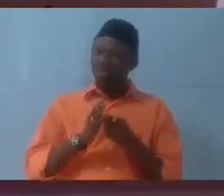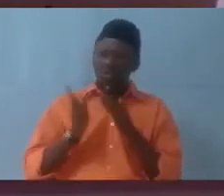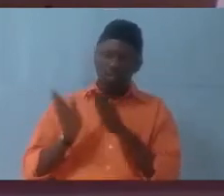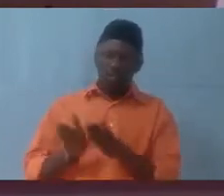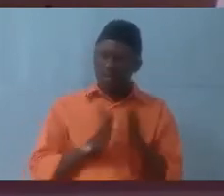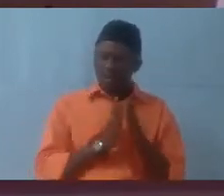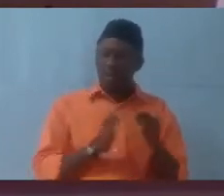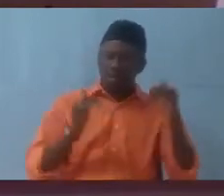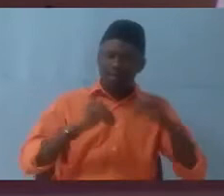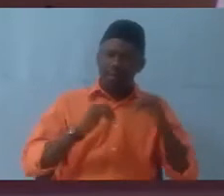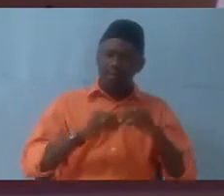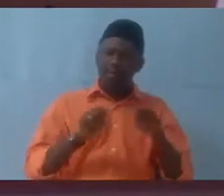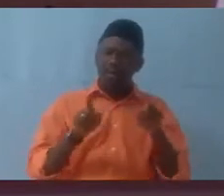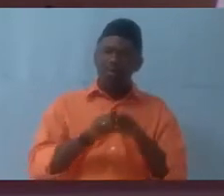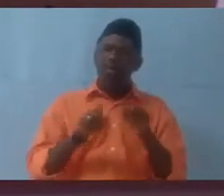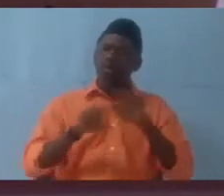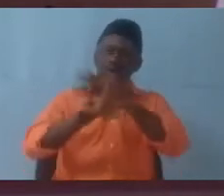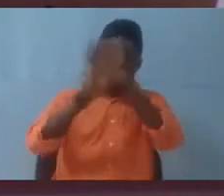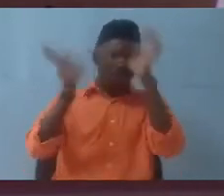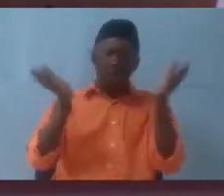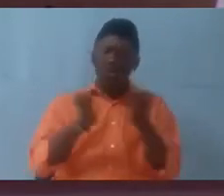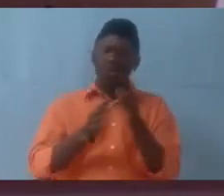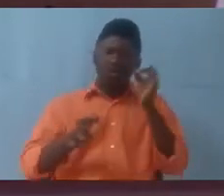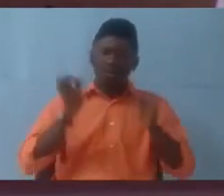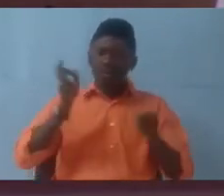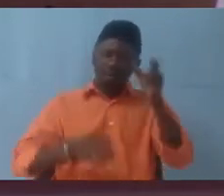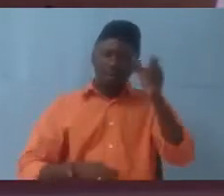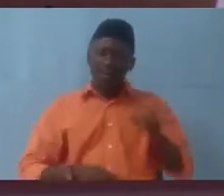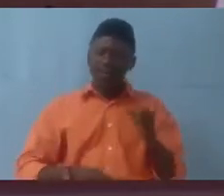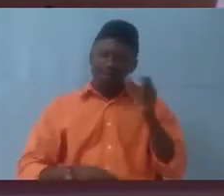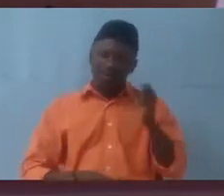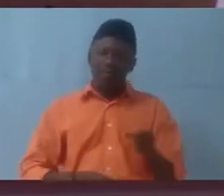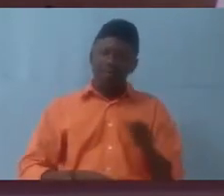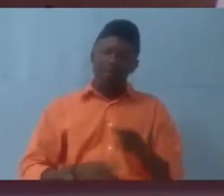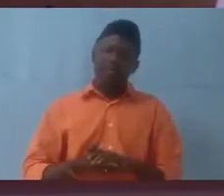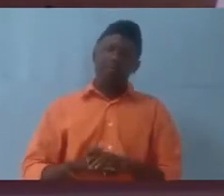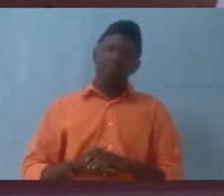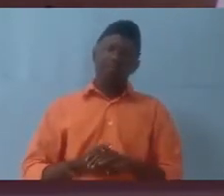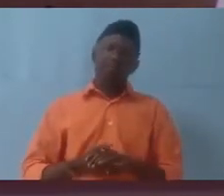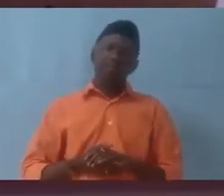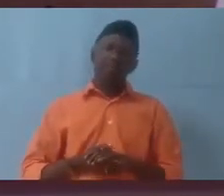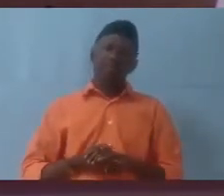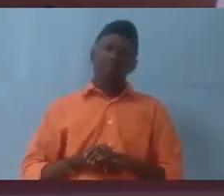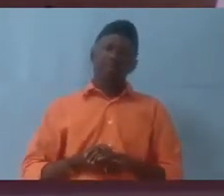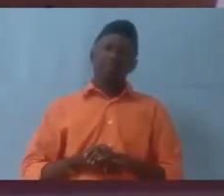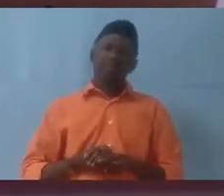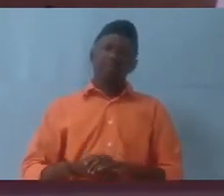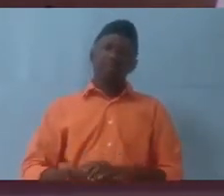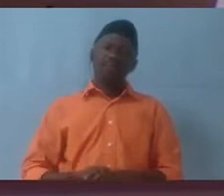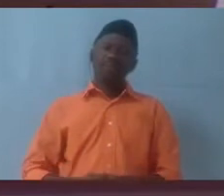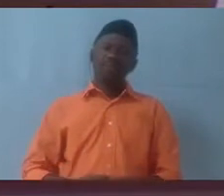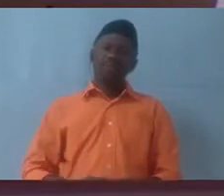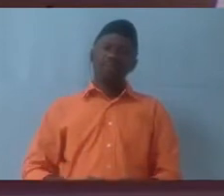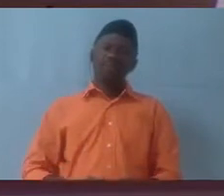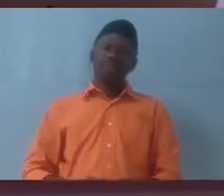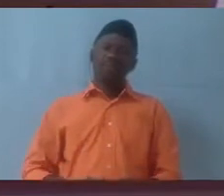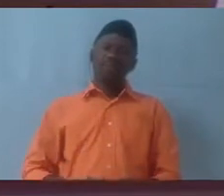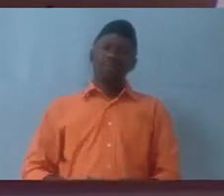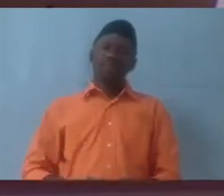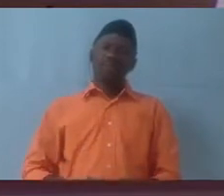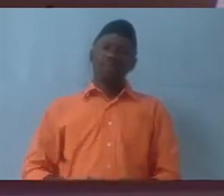magistrates? Mr. Gomez, I think you know what lan mo tax nga gis ne jarna pour nga oté ndaje bo xamné yang ko doon xeex ak magistrate